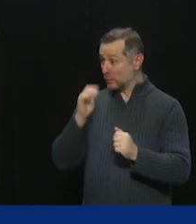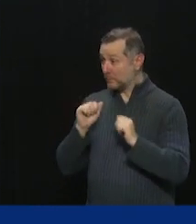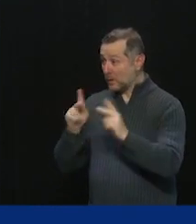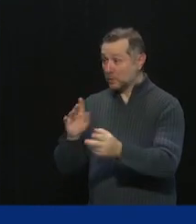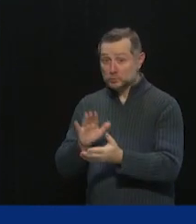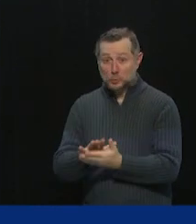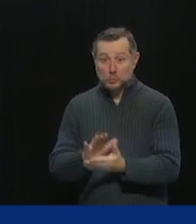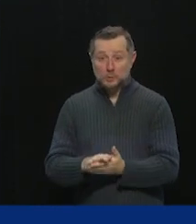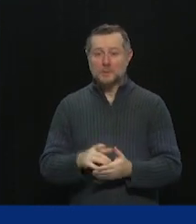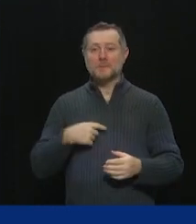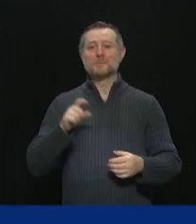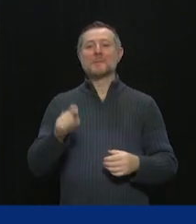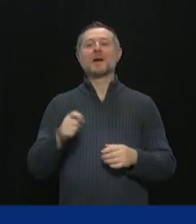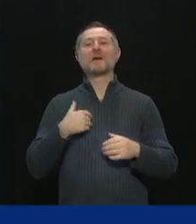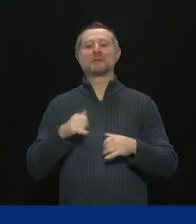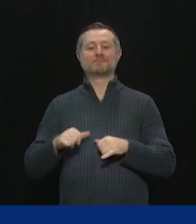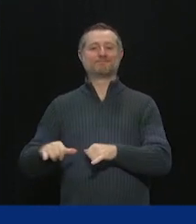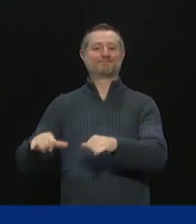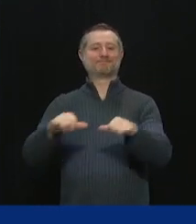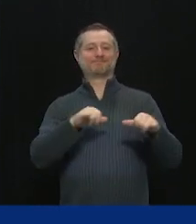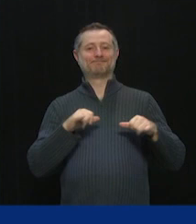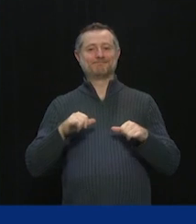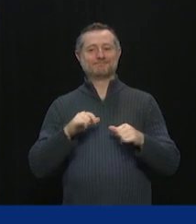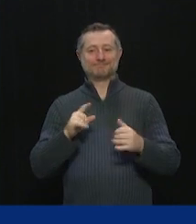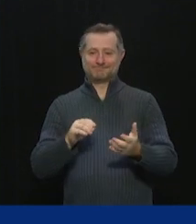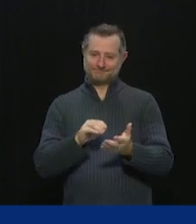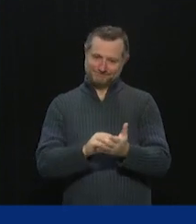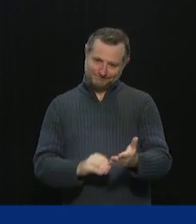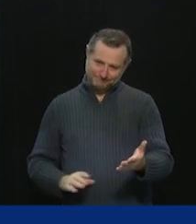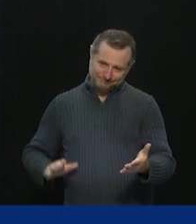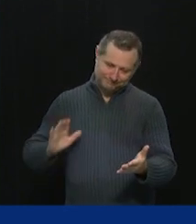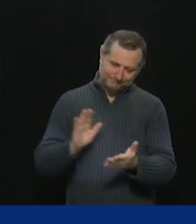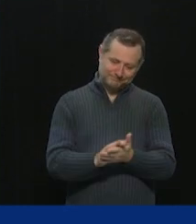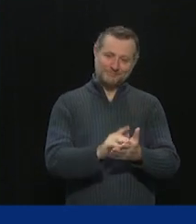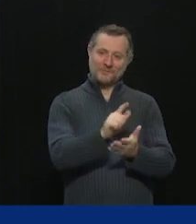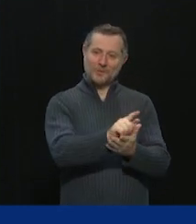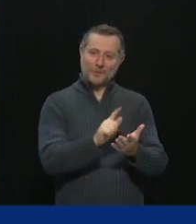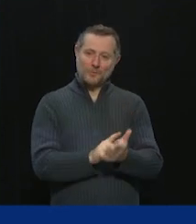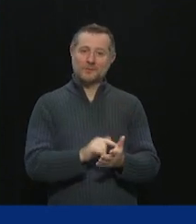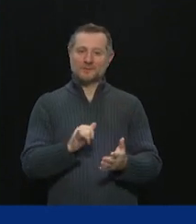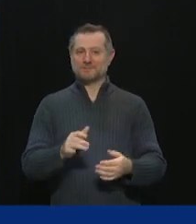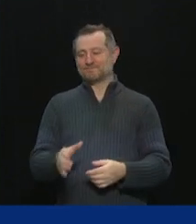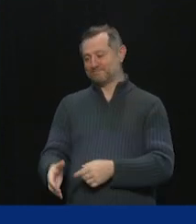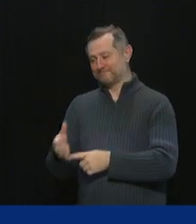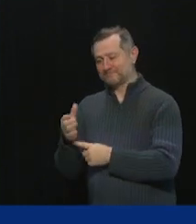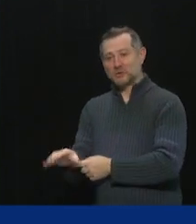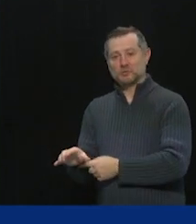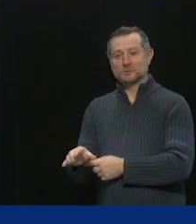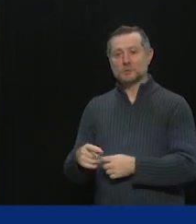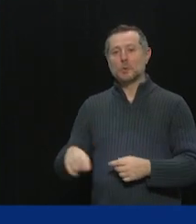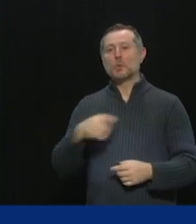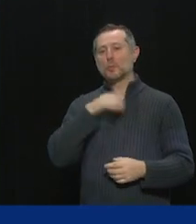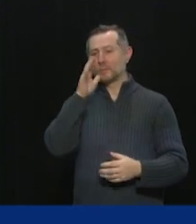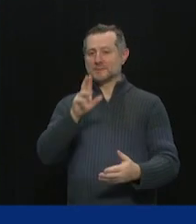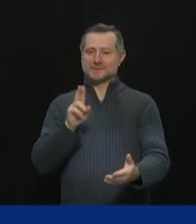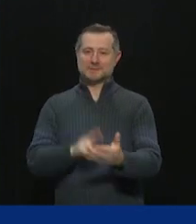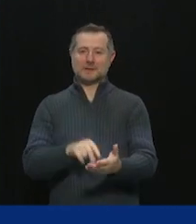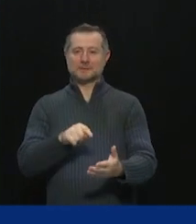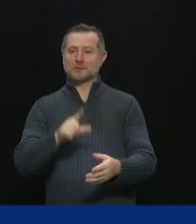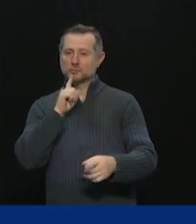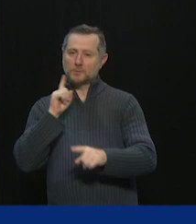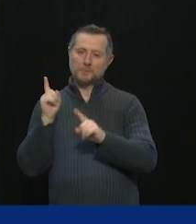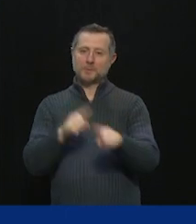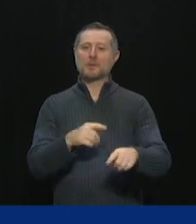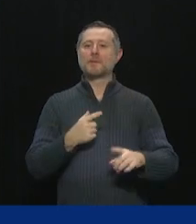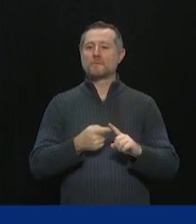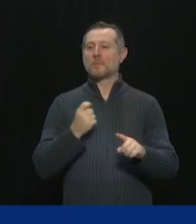standards that not just are on law, but are actually enforced. And that's the action I'm going to take here today by signing this directive of the Commissioner of Health to make sure that